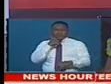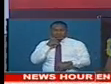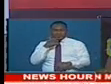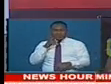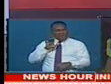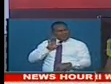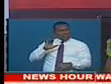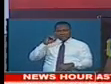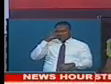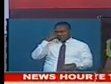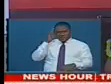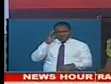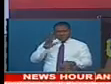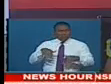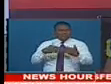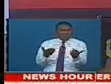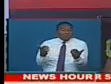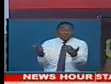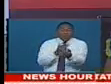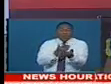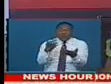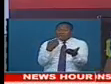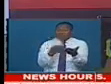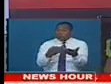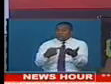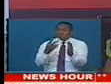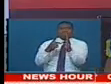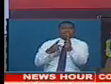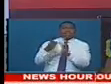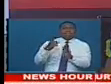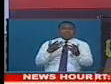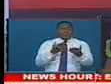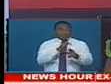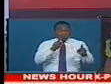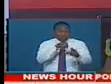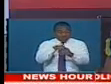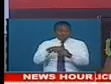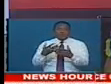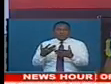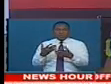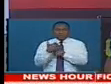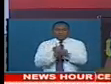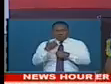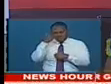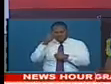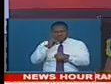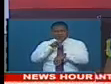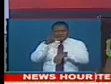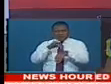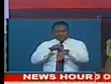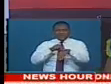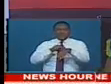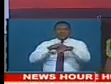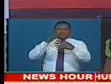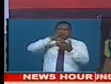Akufo-Addo said his government will make available the needed resources to develop the human capital of the country for the National